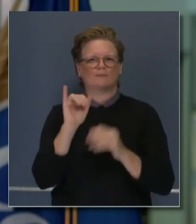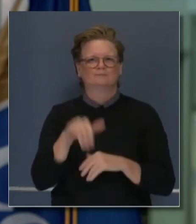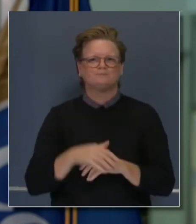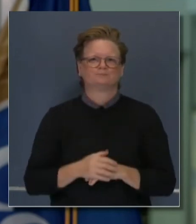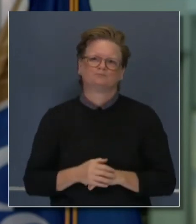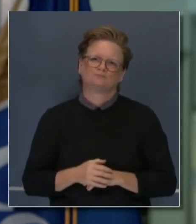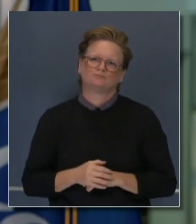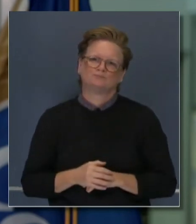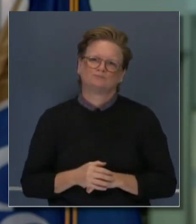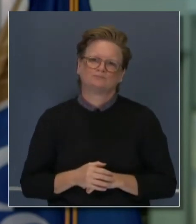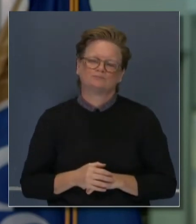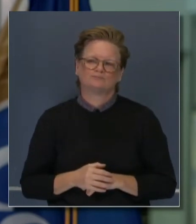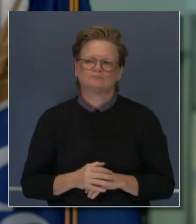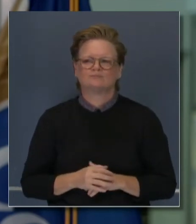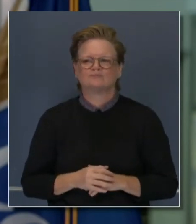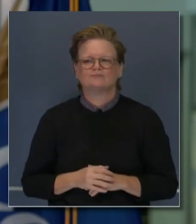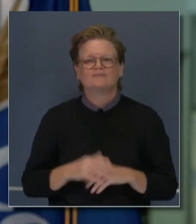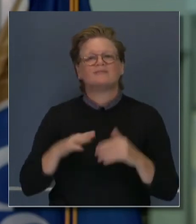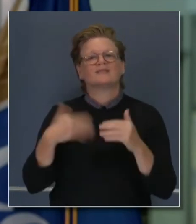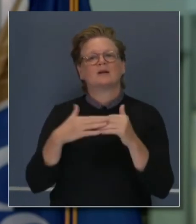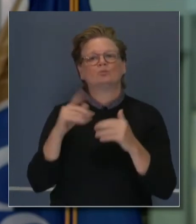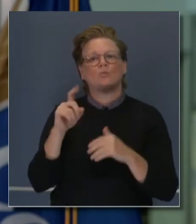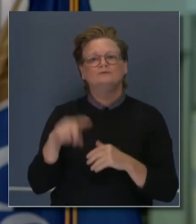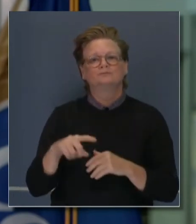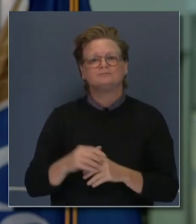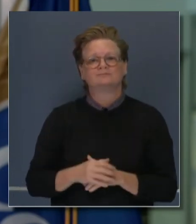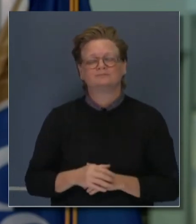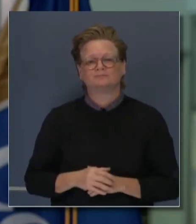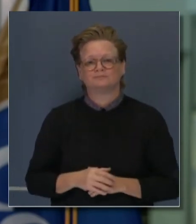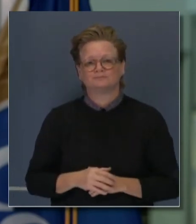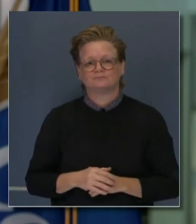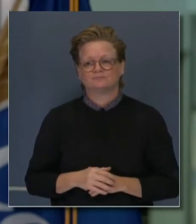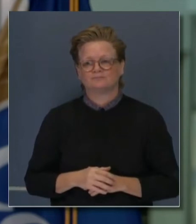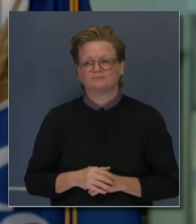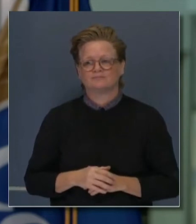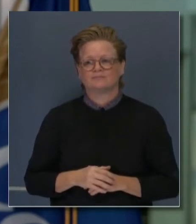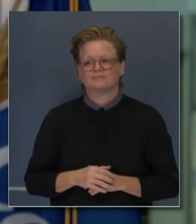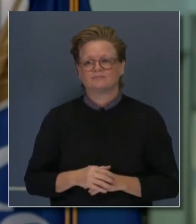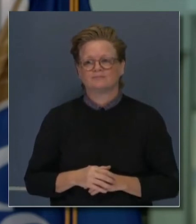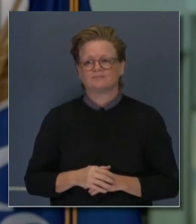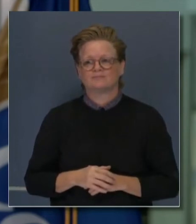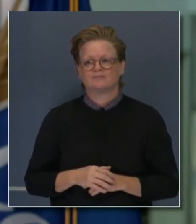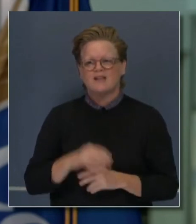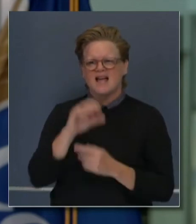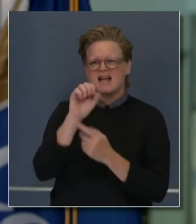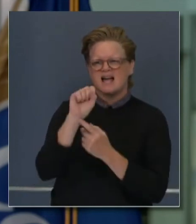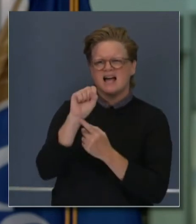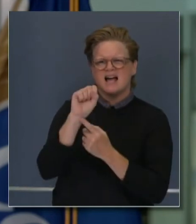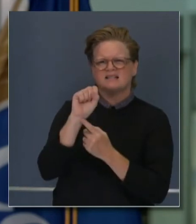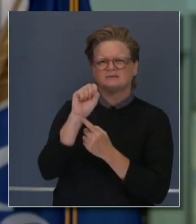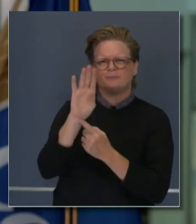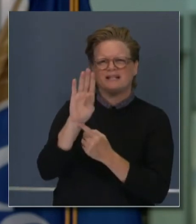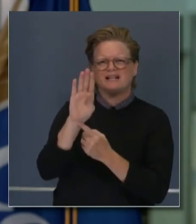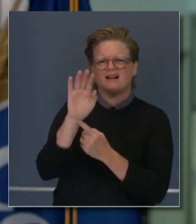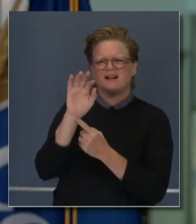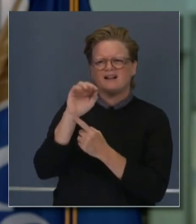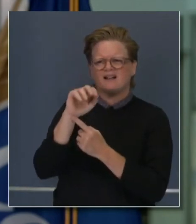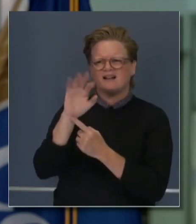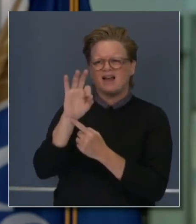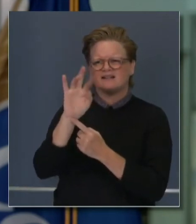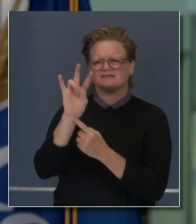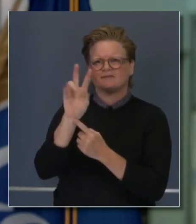Governor, thanks for taking our questions today. SB 793, the flavored tobacco bill, just passed the Senate